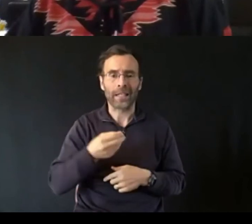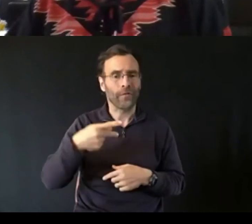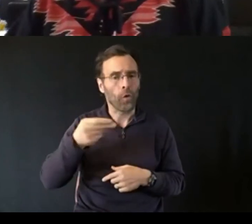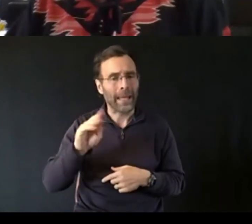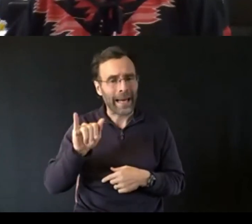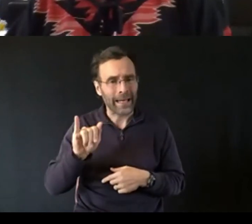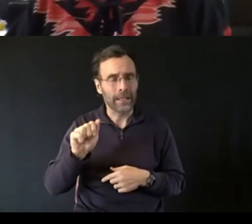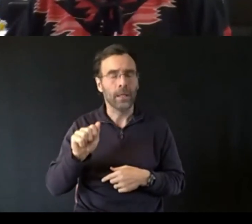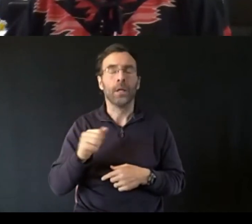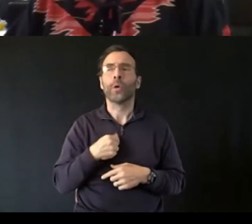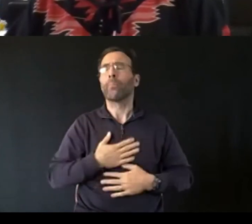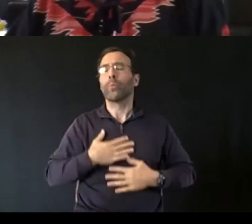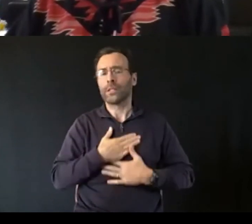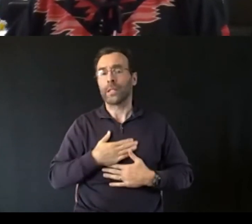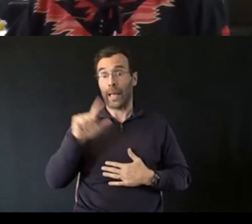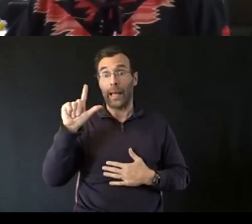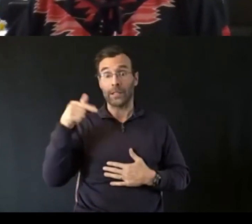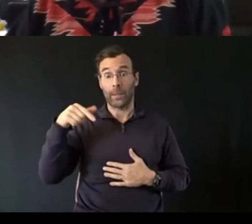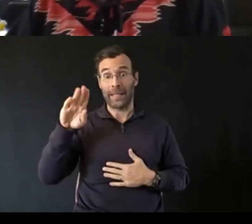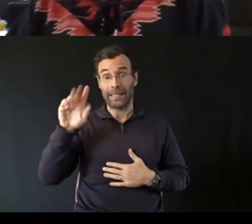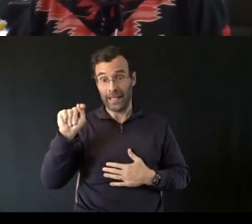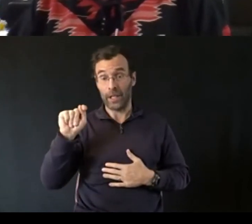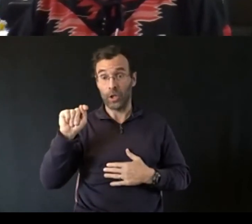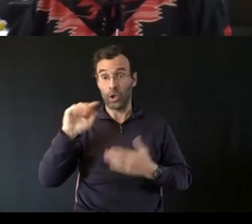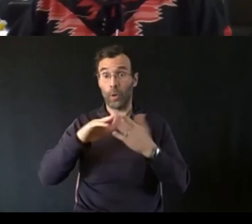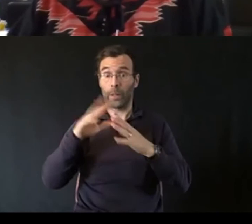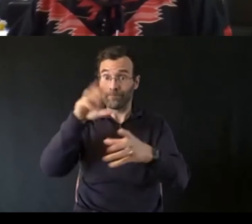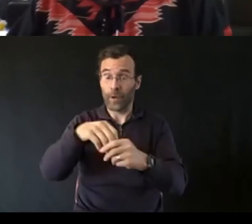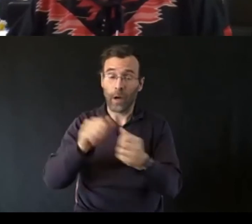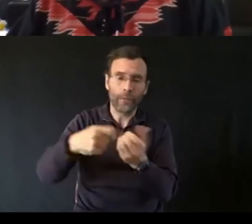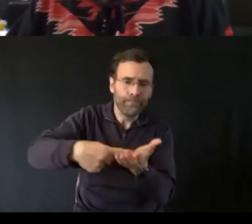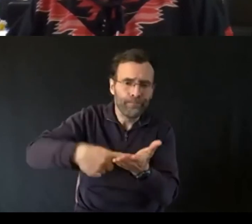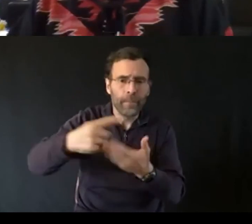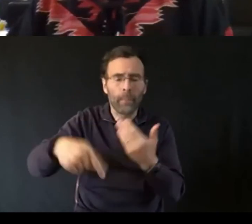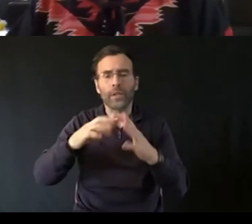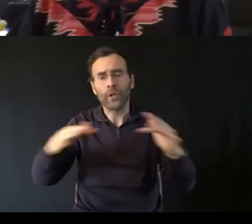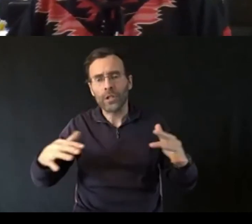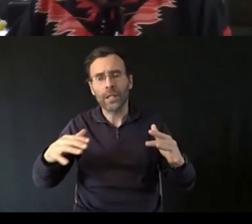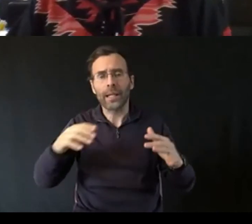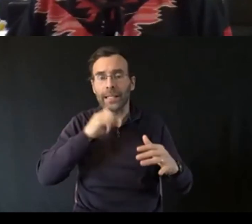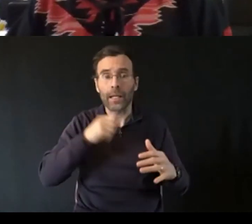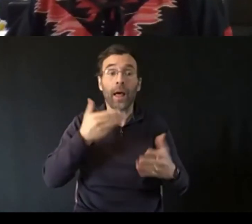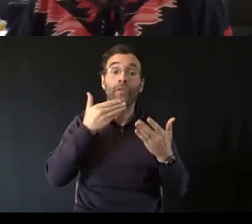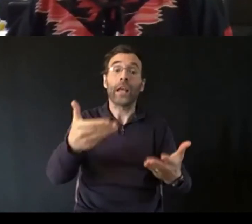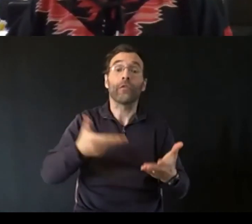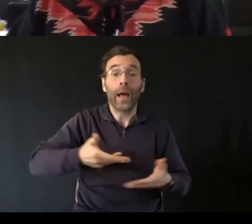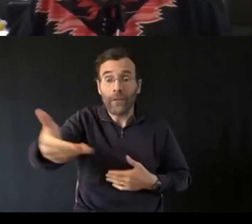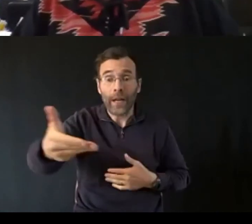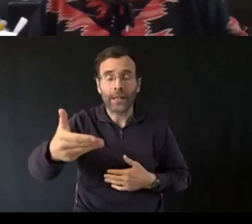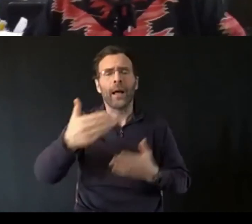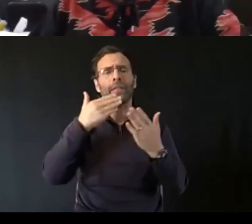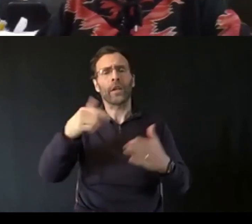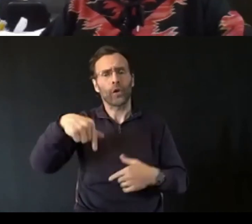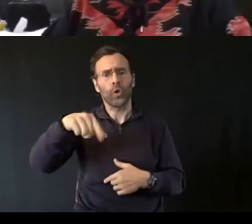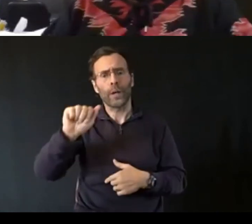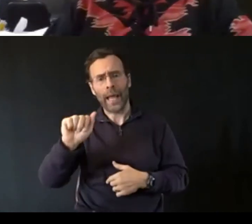the LGBT community being part of these conversations on diversity and aging. So thanks for asking, Georgia, and thanks for the Q&A from one of